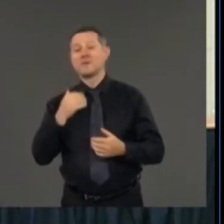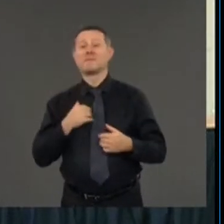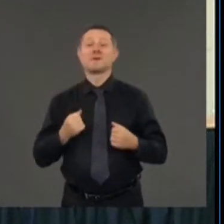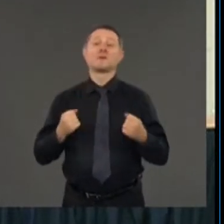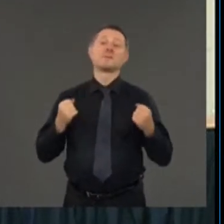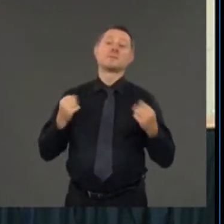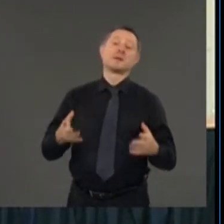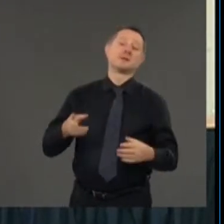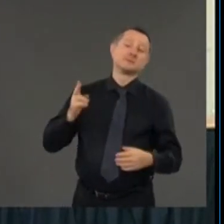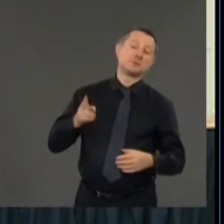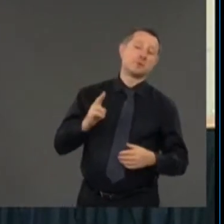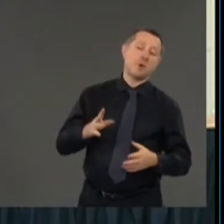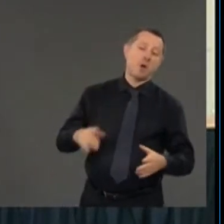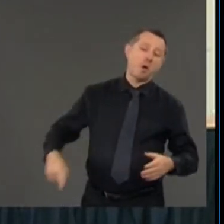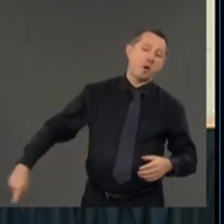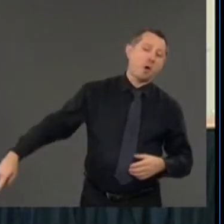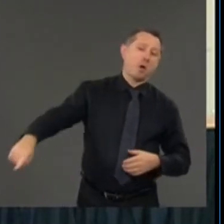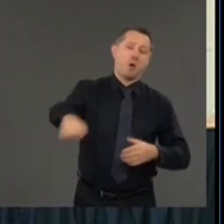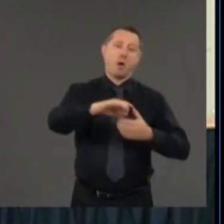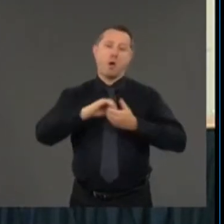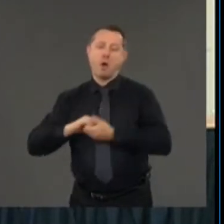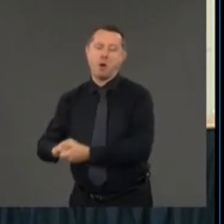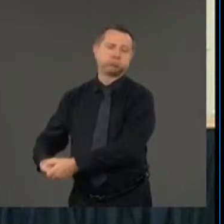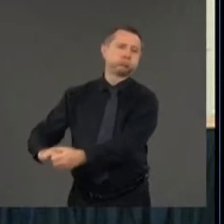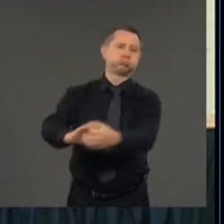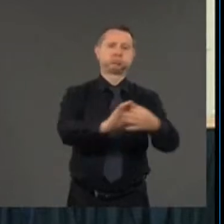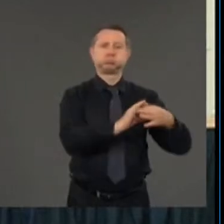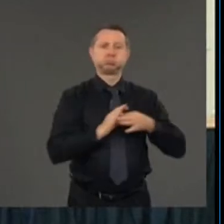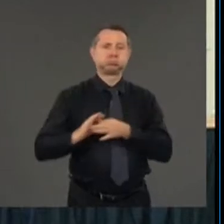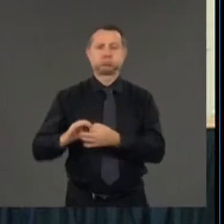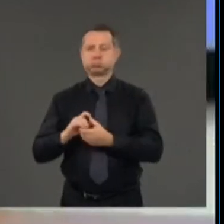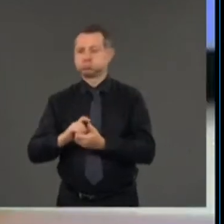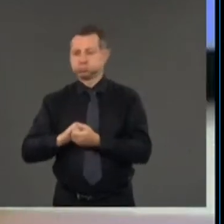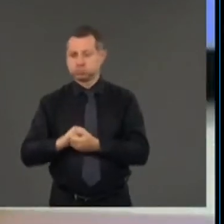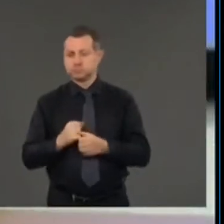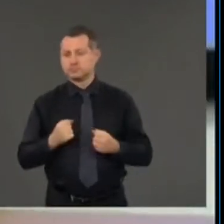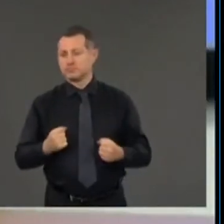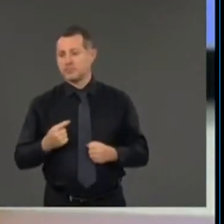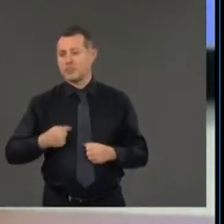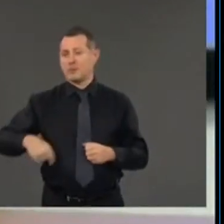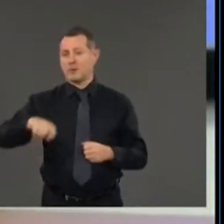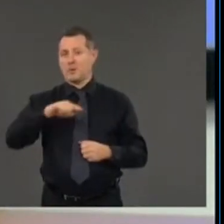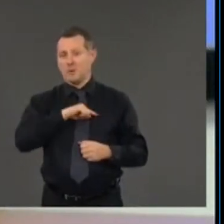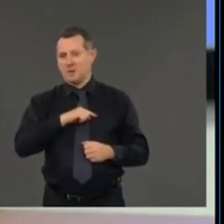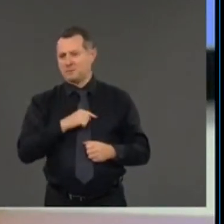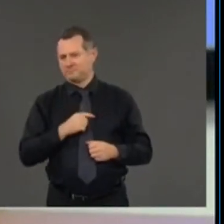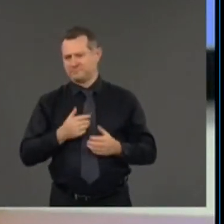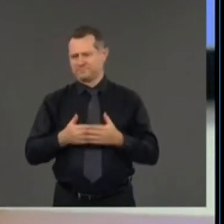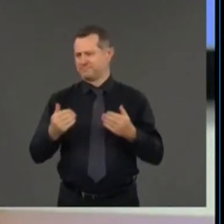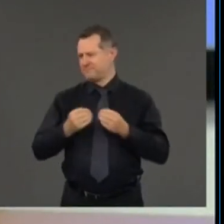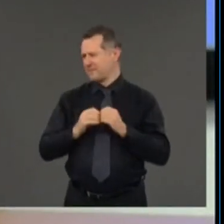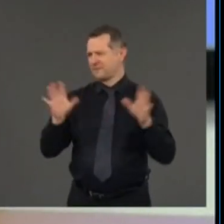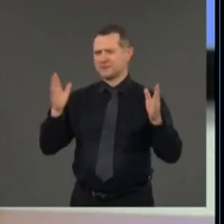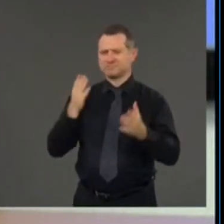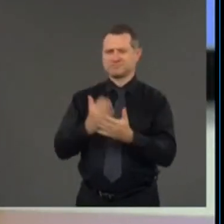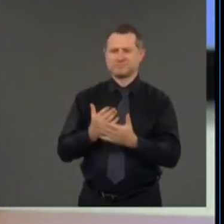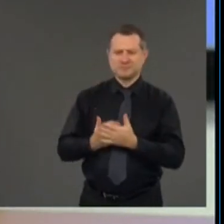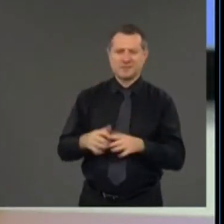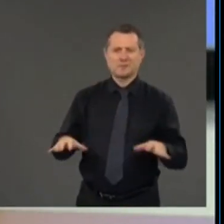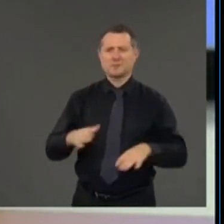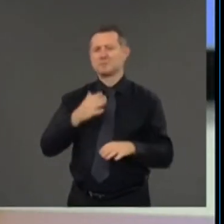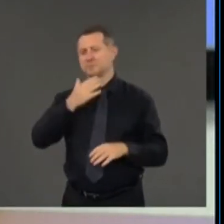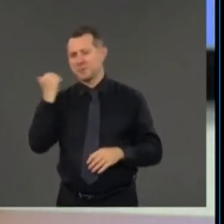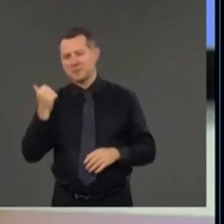collaboration. And all of us, I don't think it's particularly well documented, did what we could in the early part of the crisis to